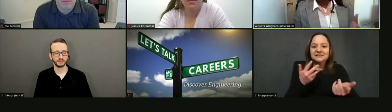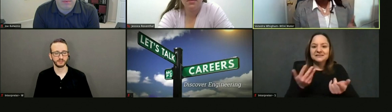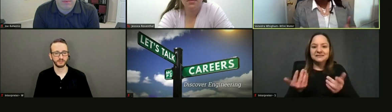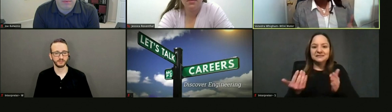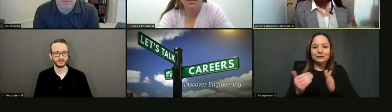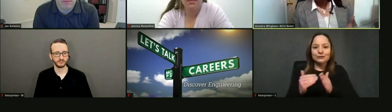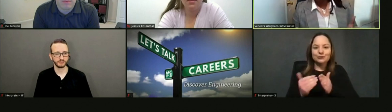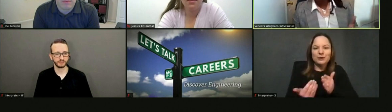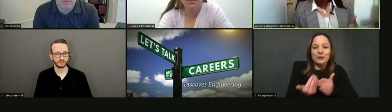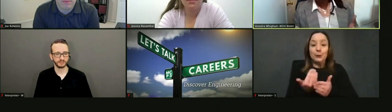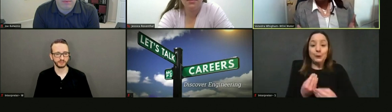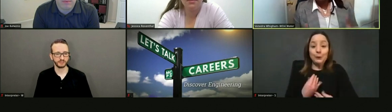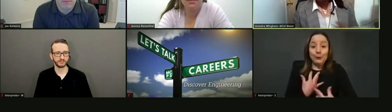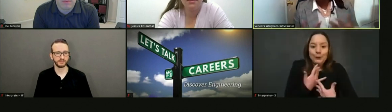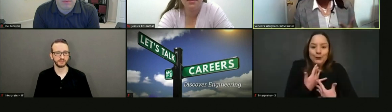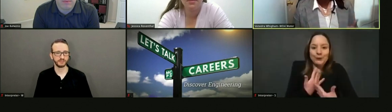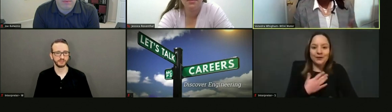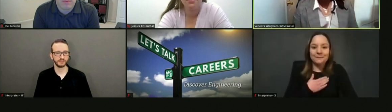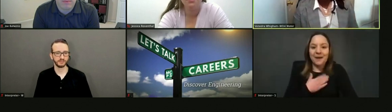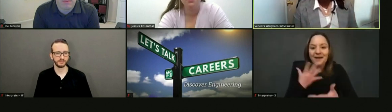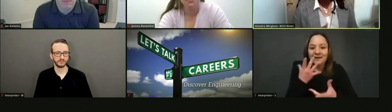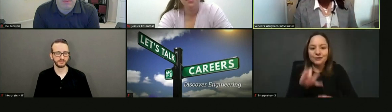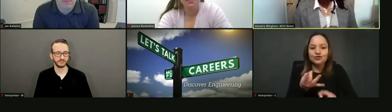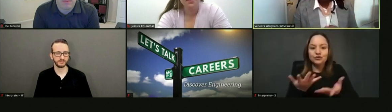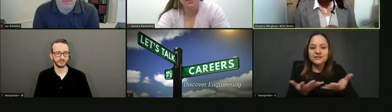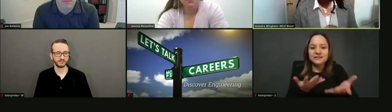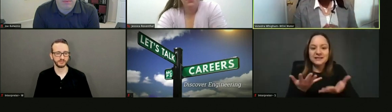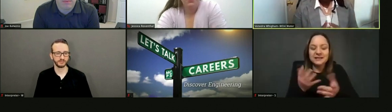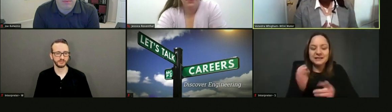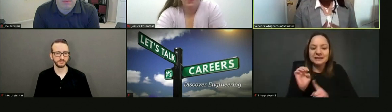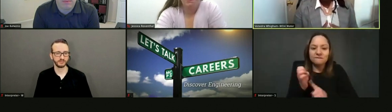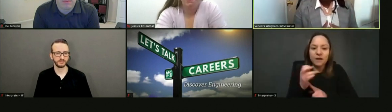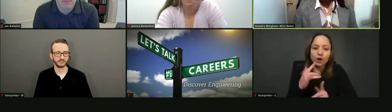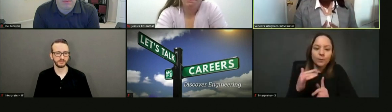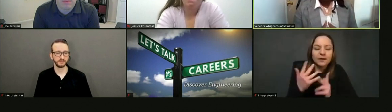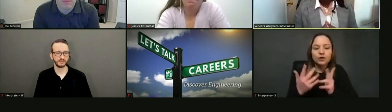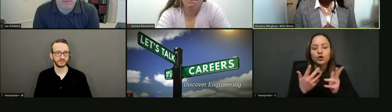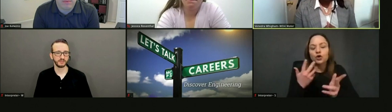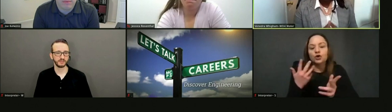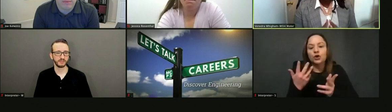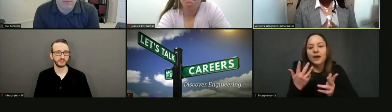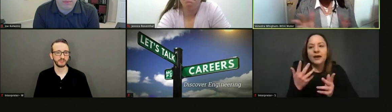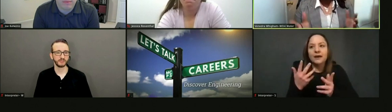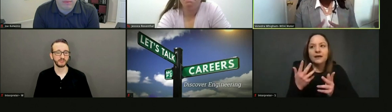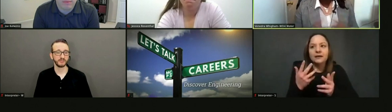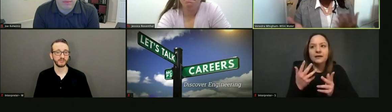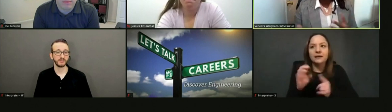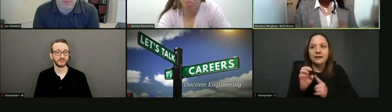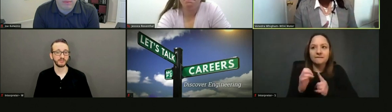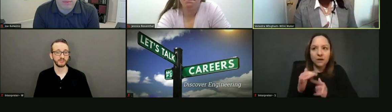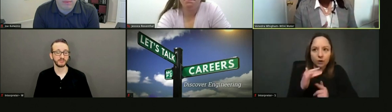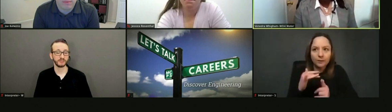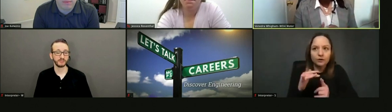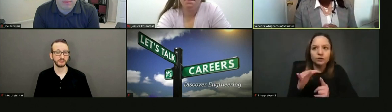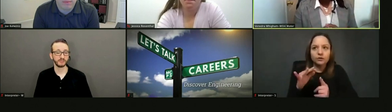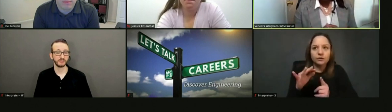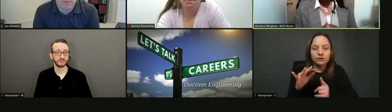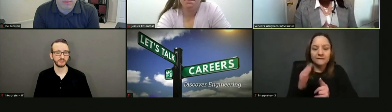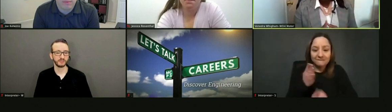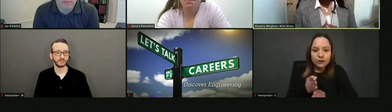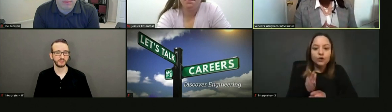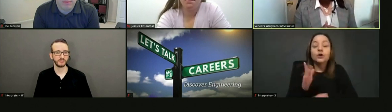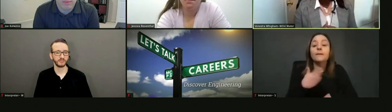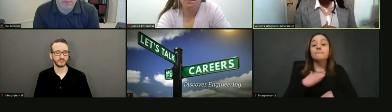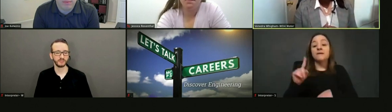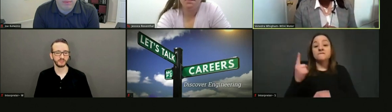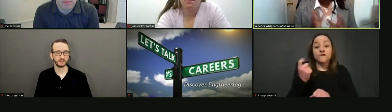renewed my interest in environmental and the environmental film and the environmental world. So my first job